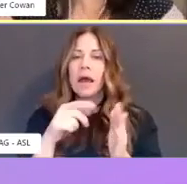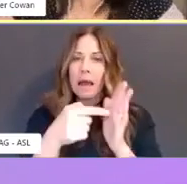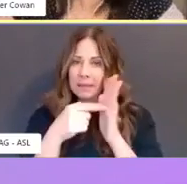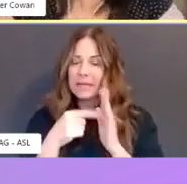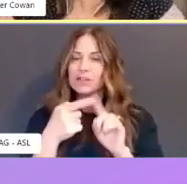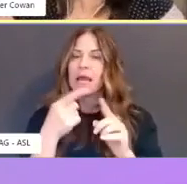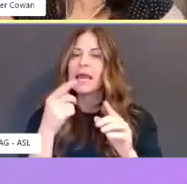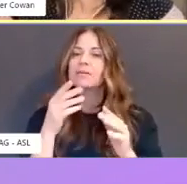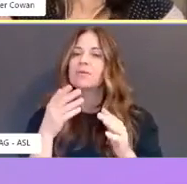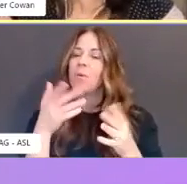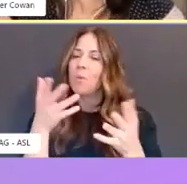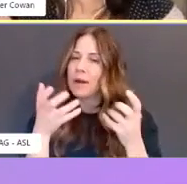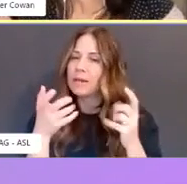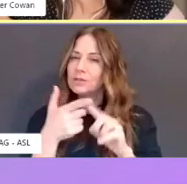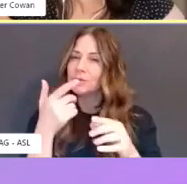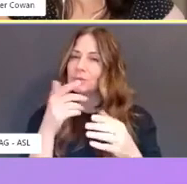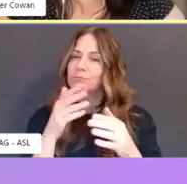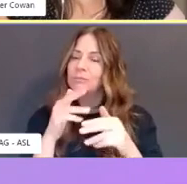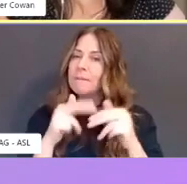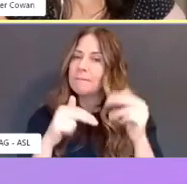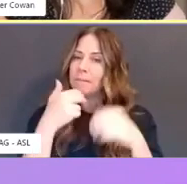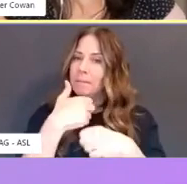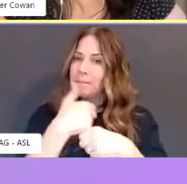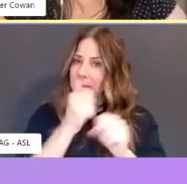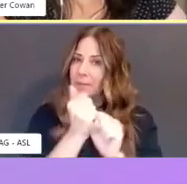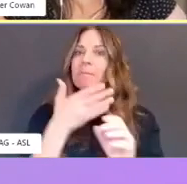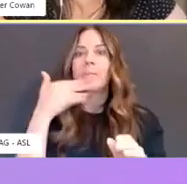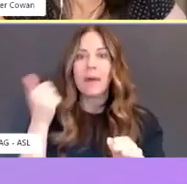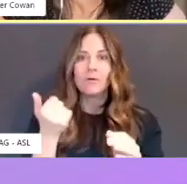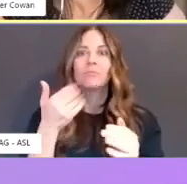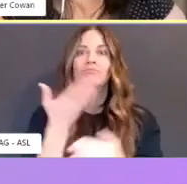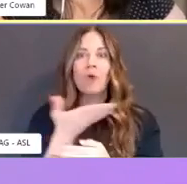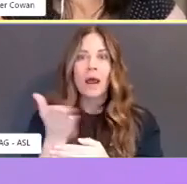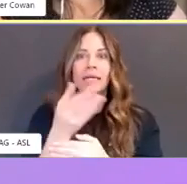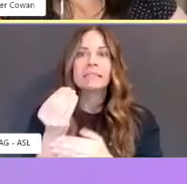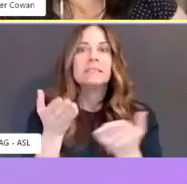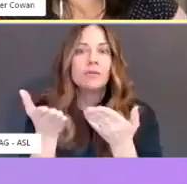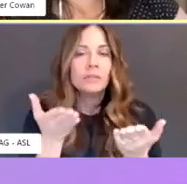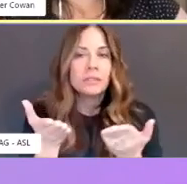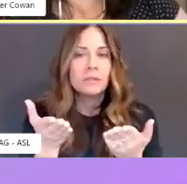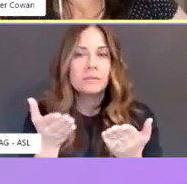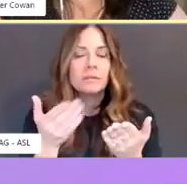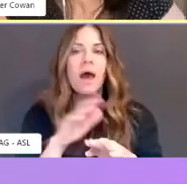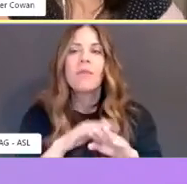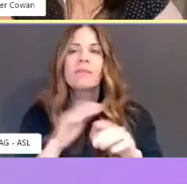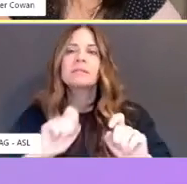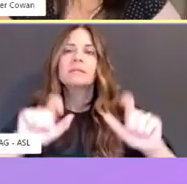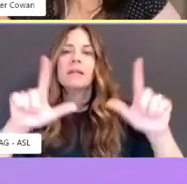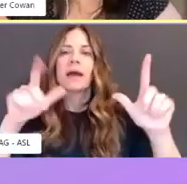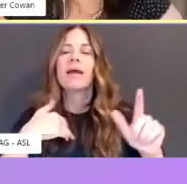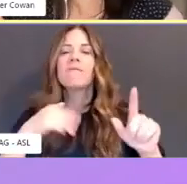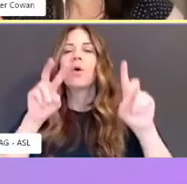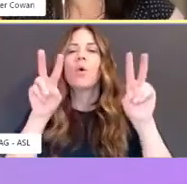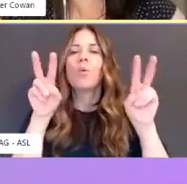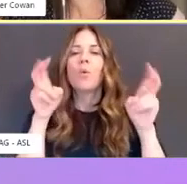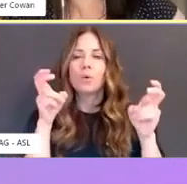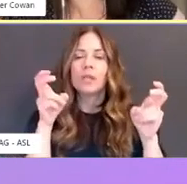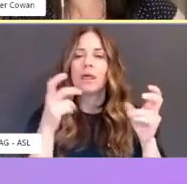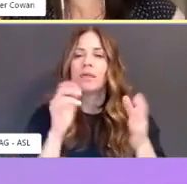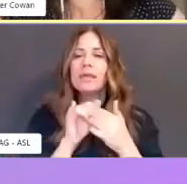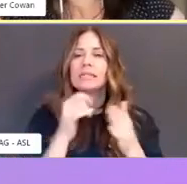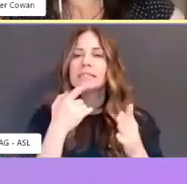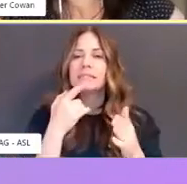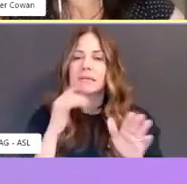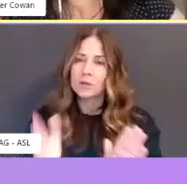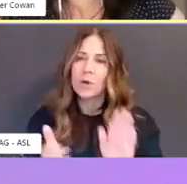to design better products and services? And on this slide, I have a quote that says,